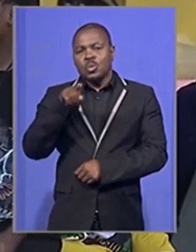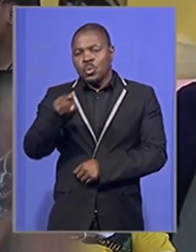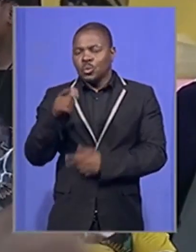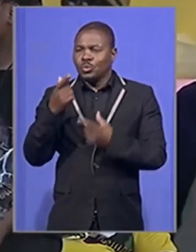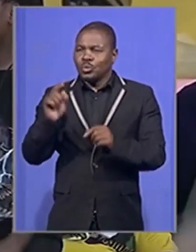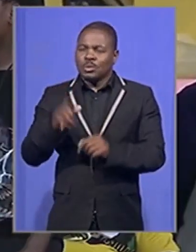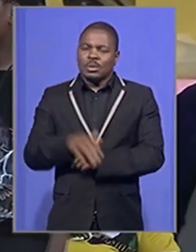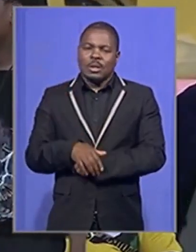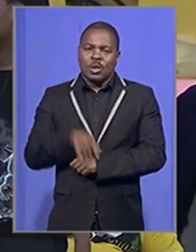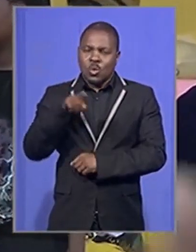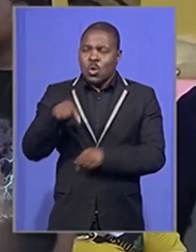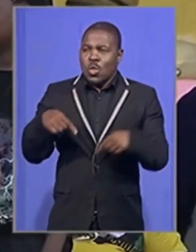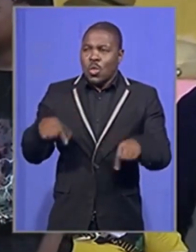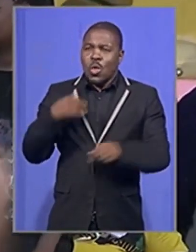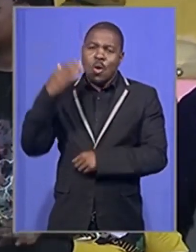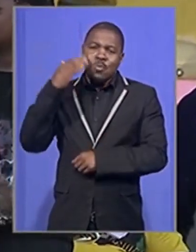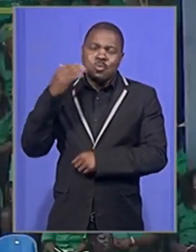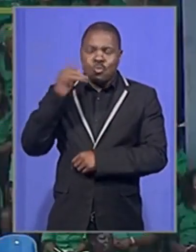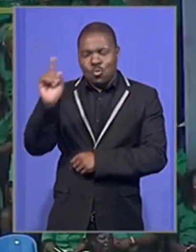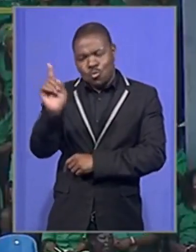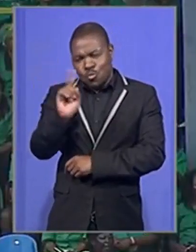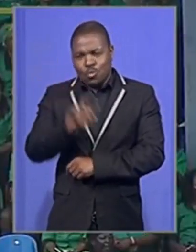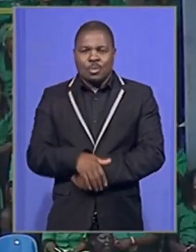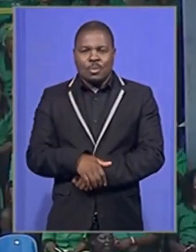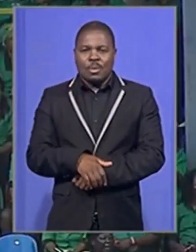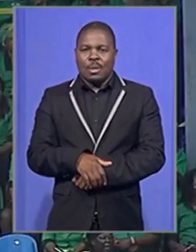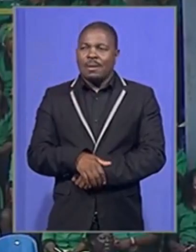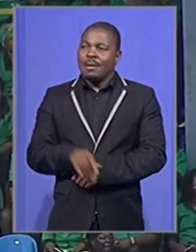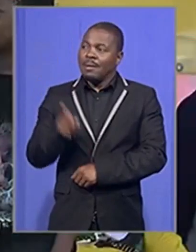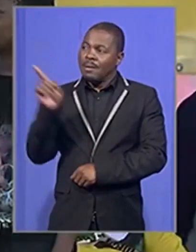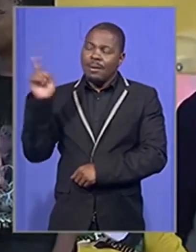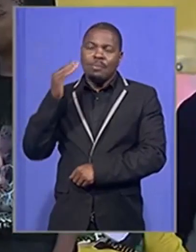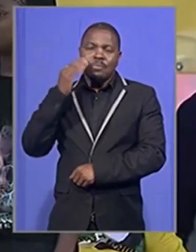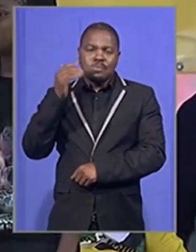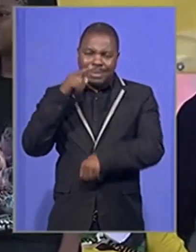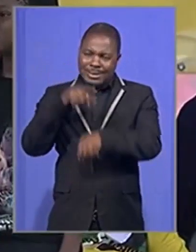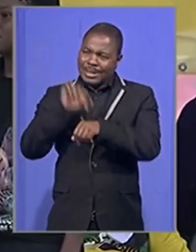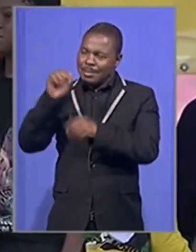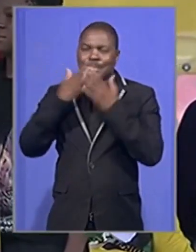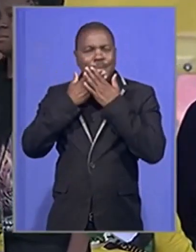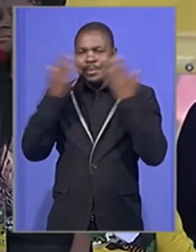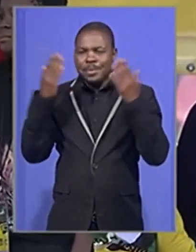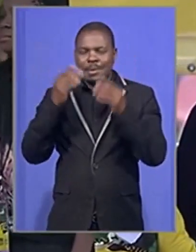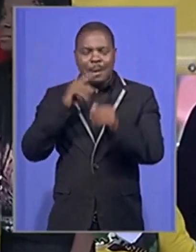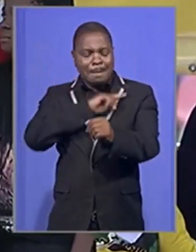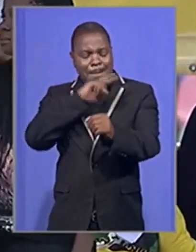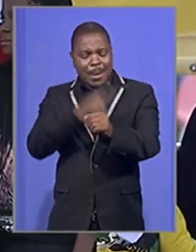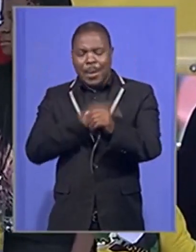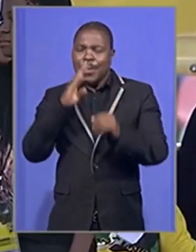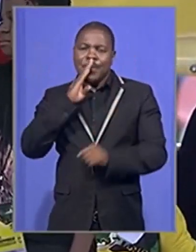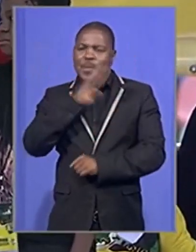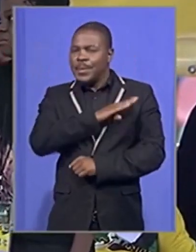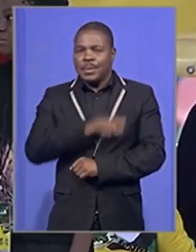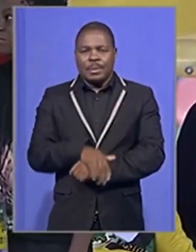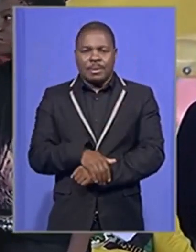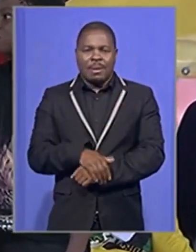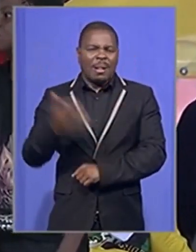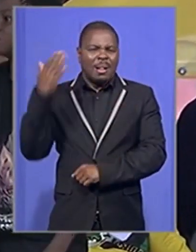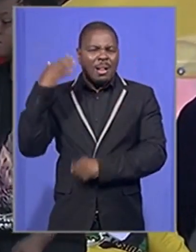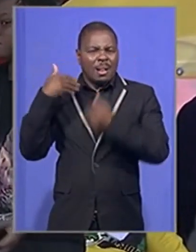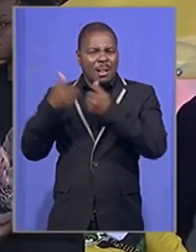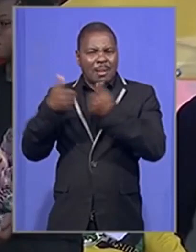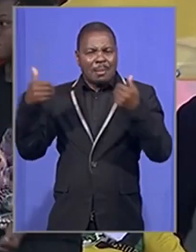etse le tshabe makgowa a ba sena nako a ba sena matla ntho ya bona ya